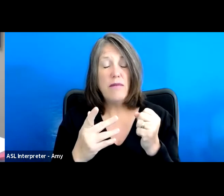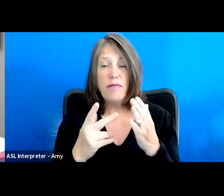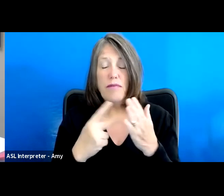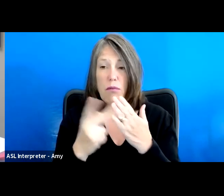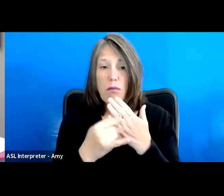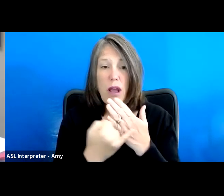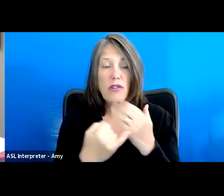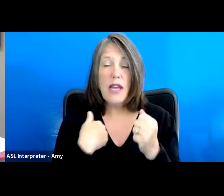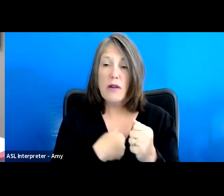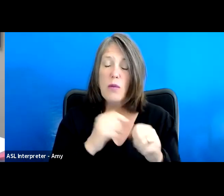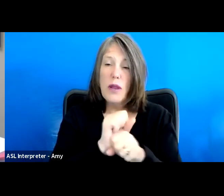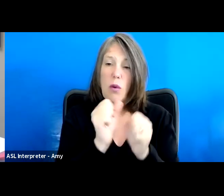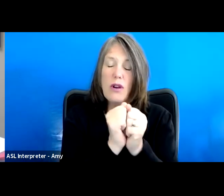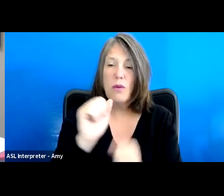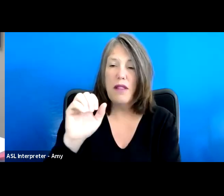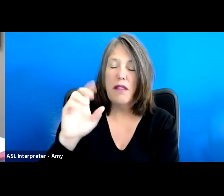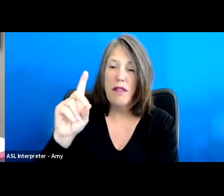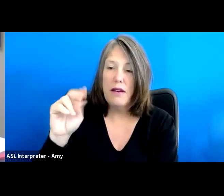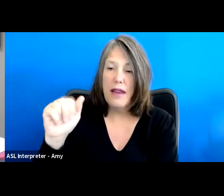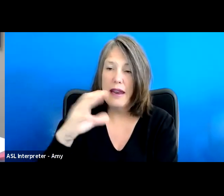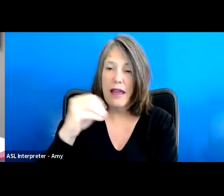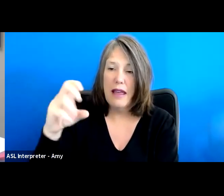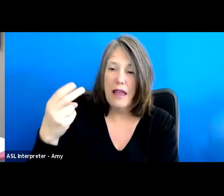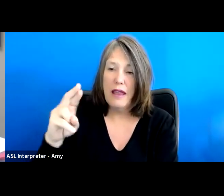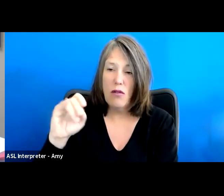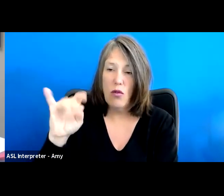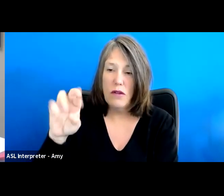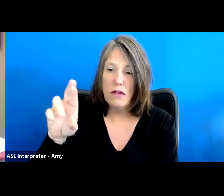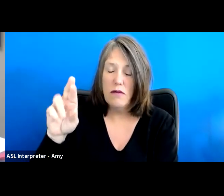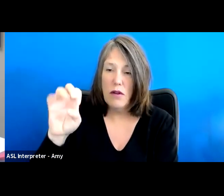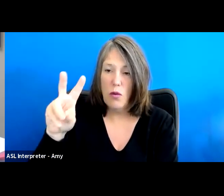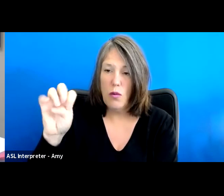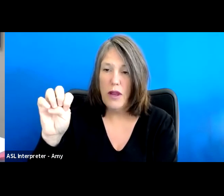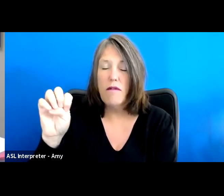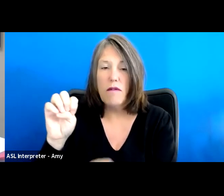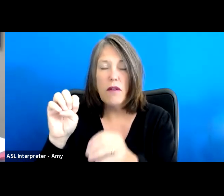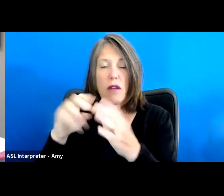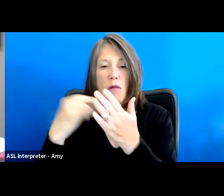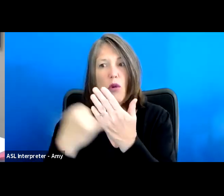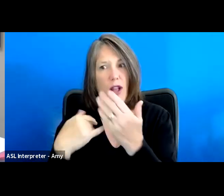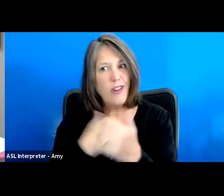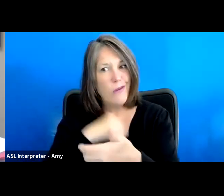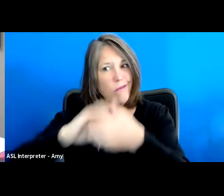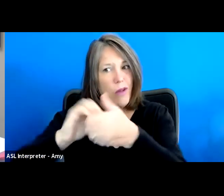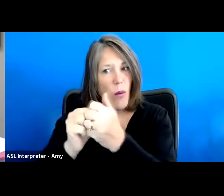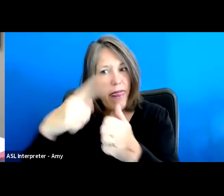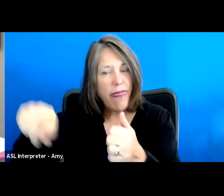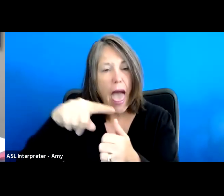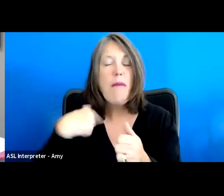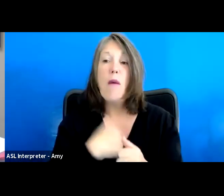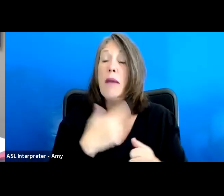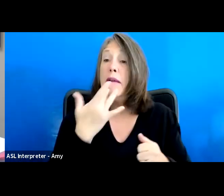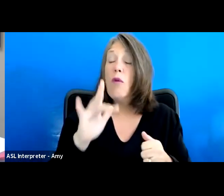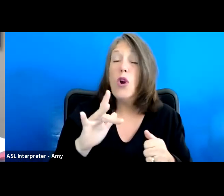and Christopher Reeve Foundation. We received a grant from them to do so. And then we've been really fortunate to